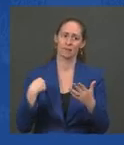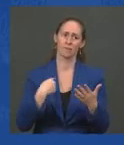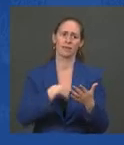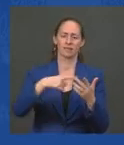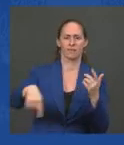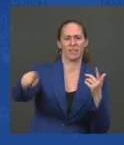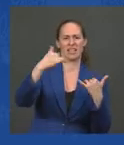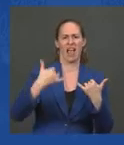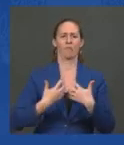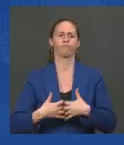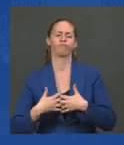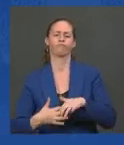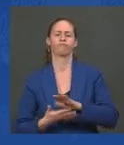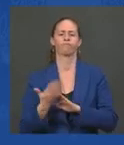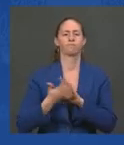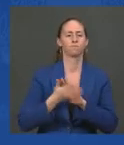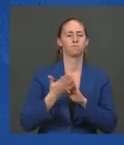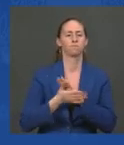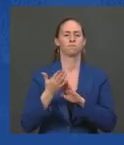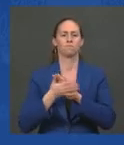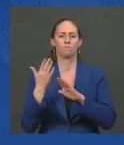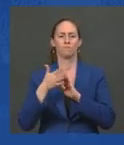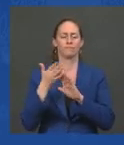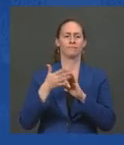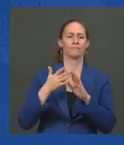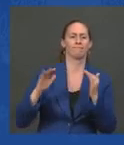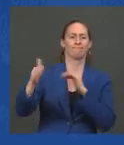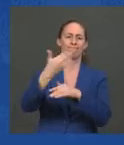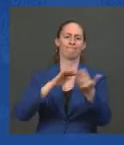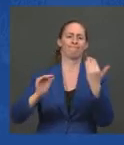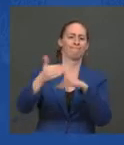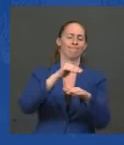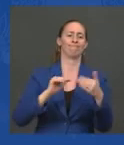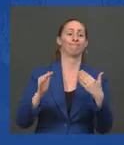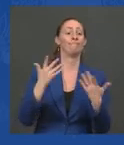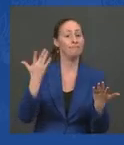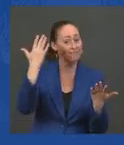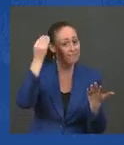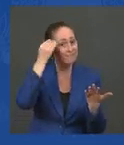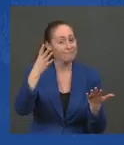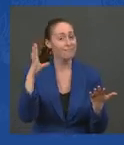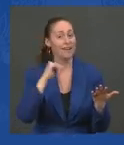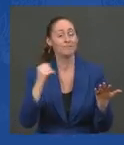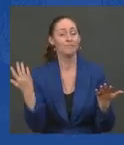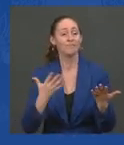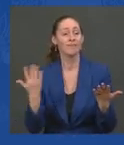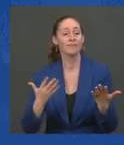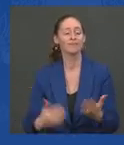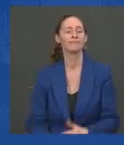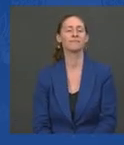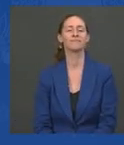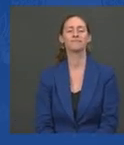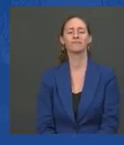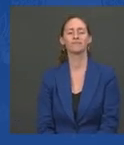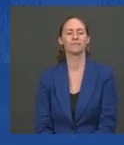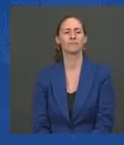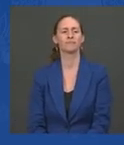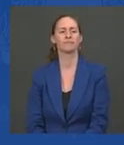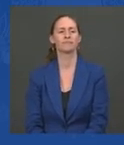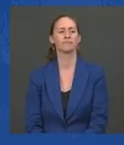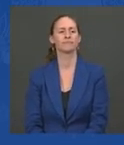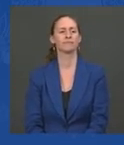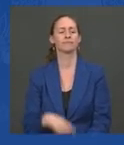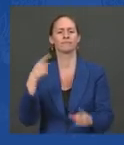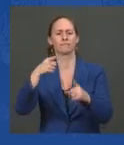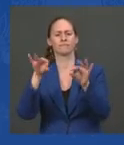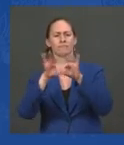this. But we also know this. To make real the full promise of America, we have to protect that fundamental right, the right to